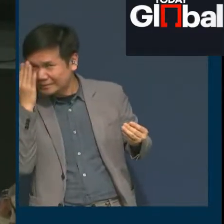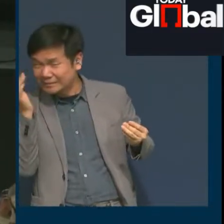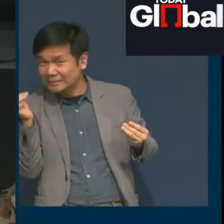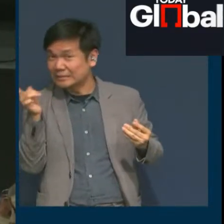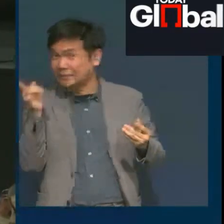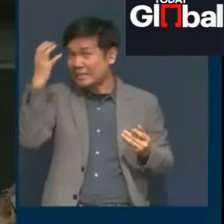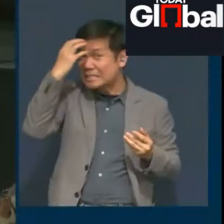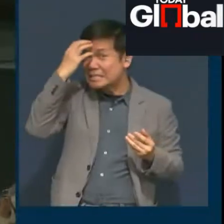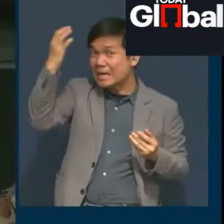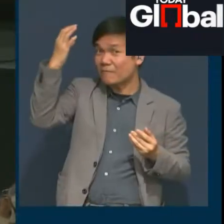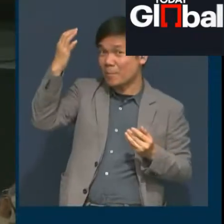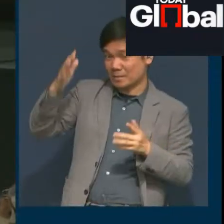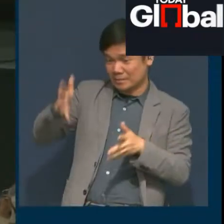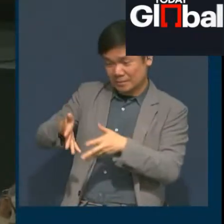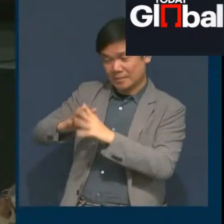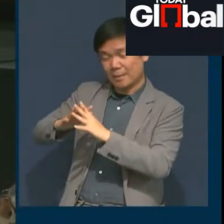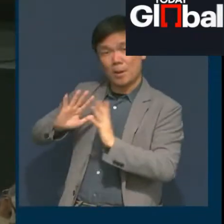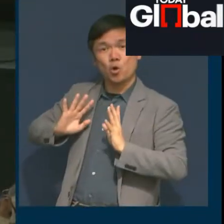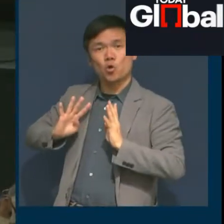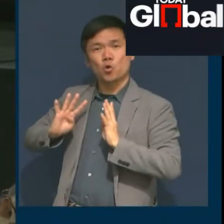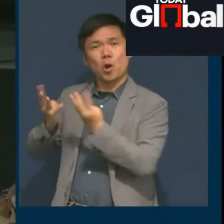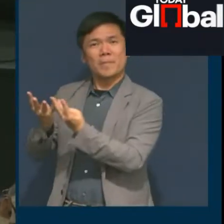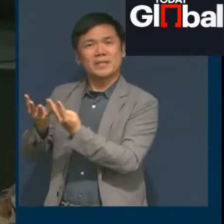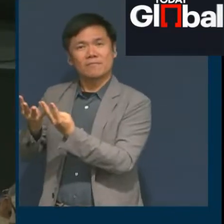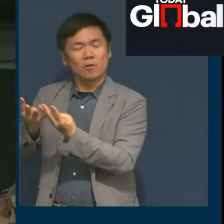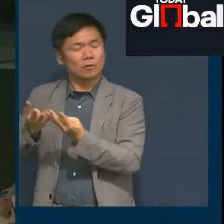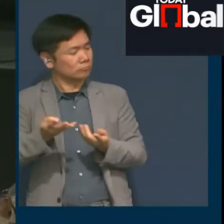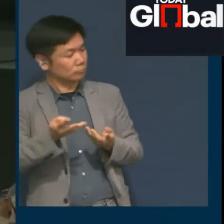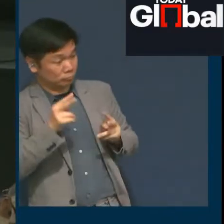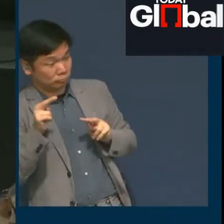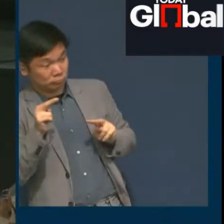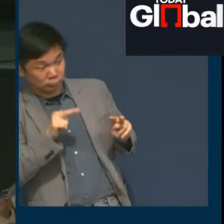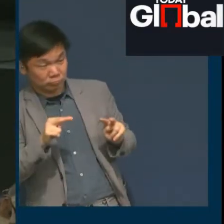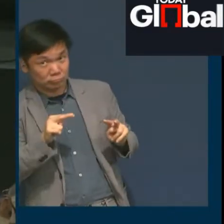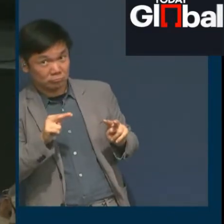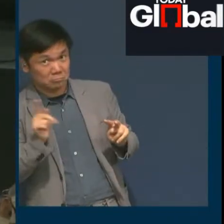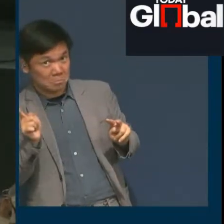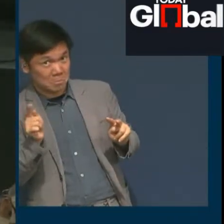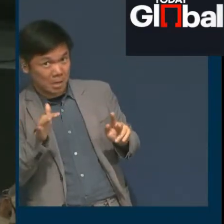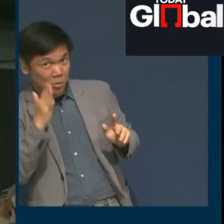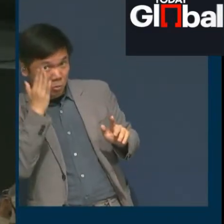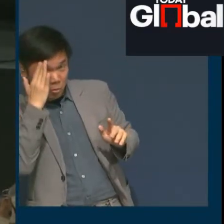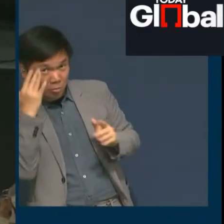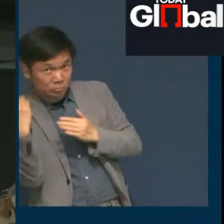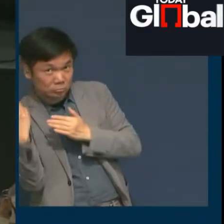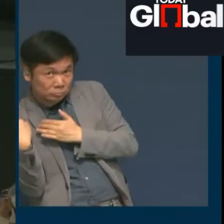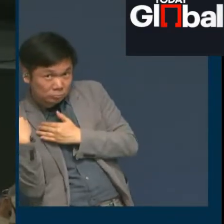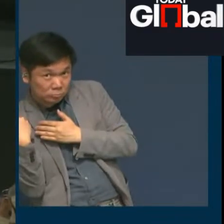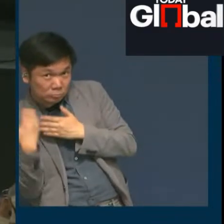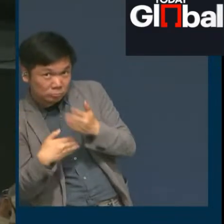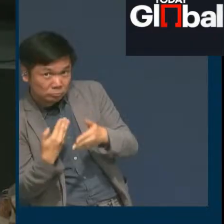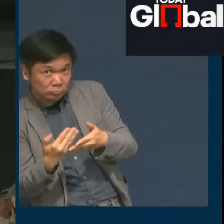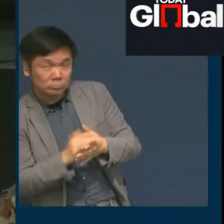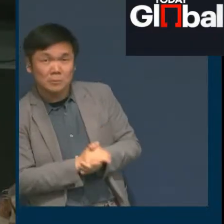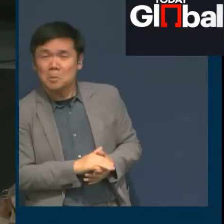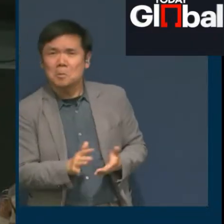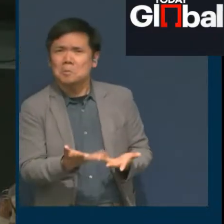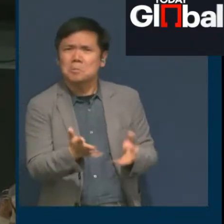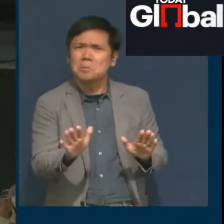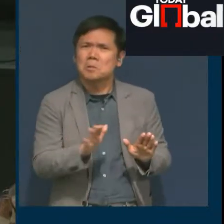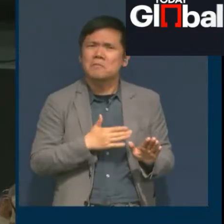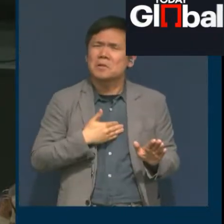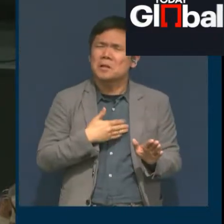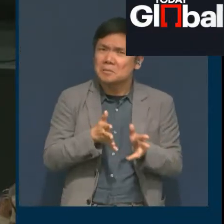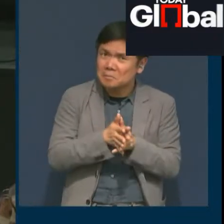this oversight in practice. In your report, you have not said how organizations of persons